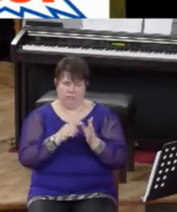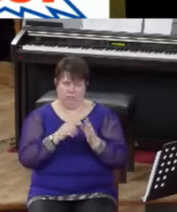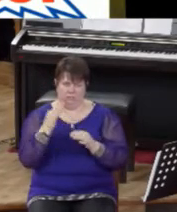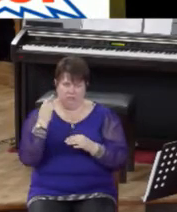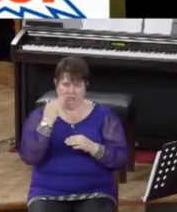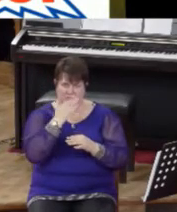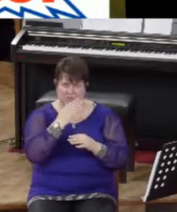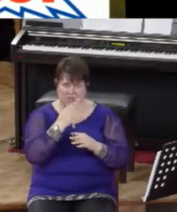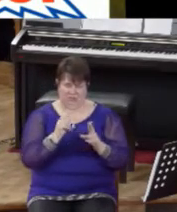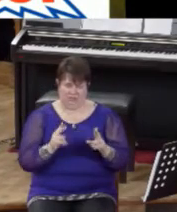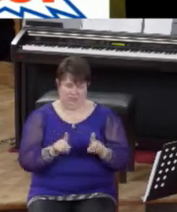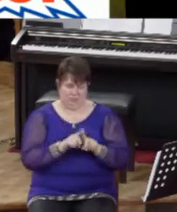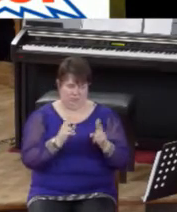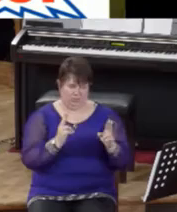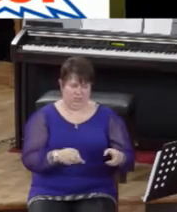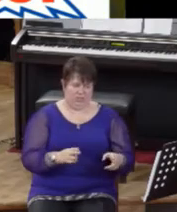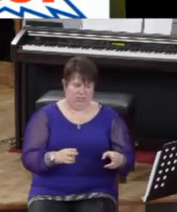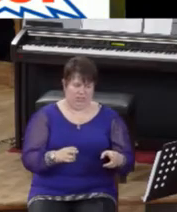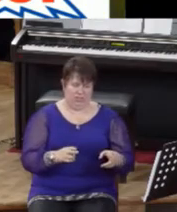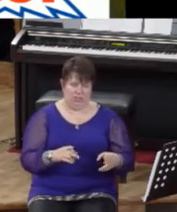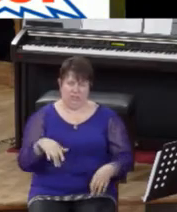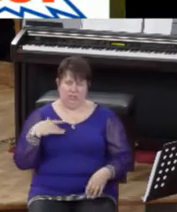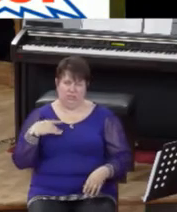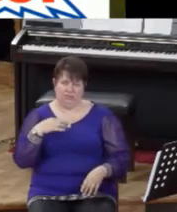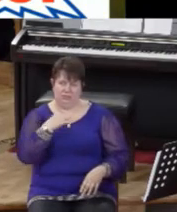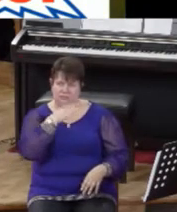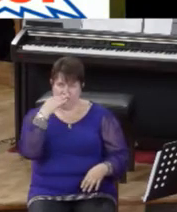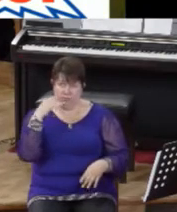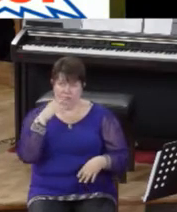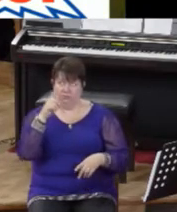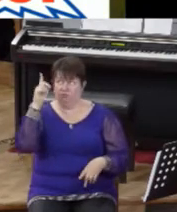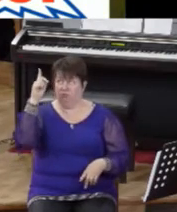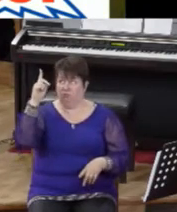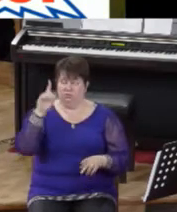Christ brings the aroma of life.